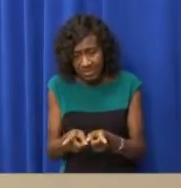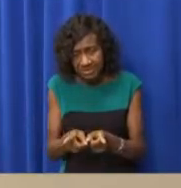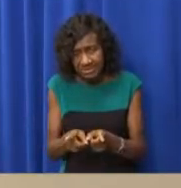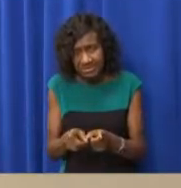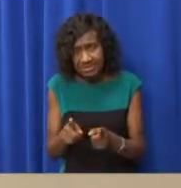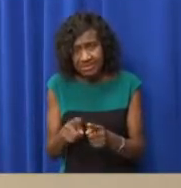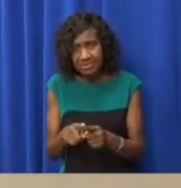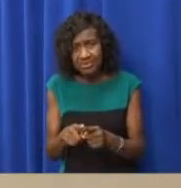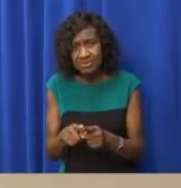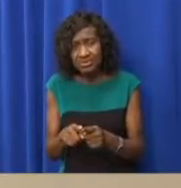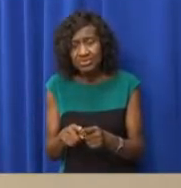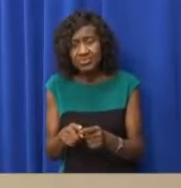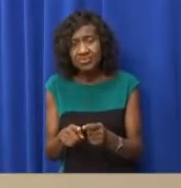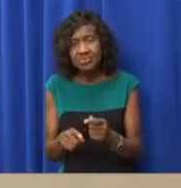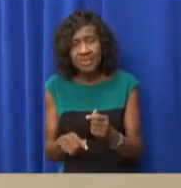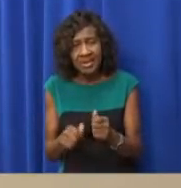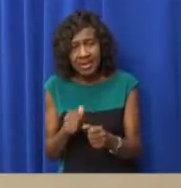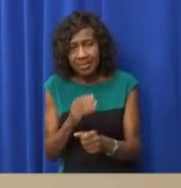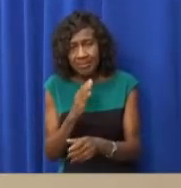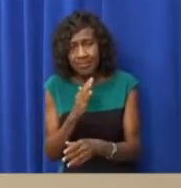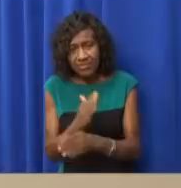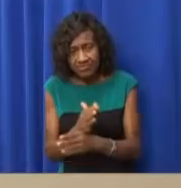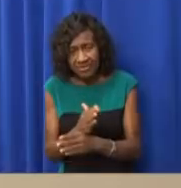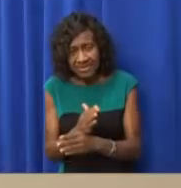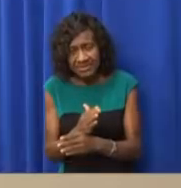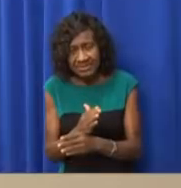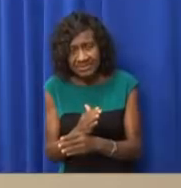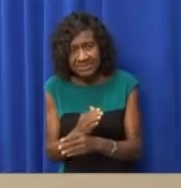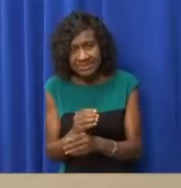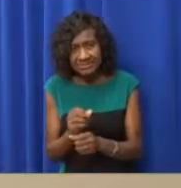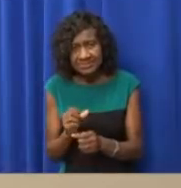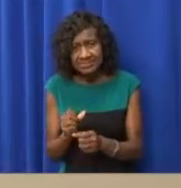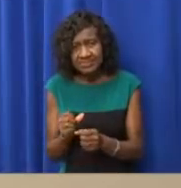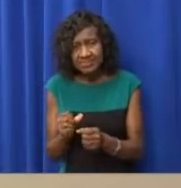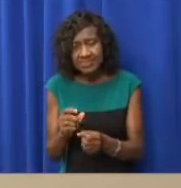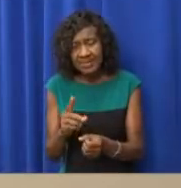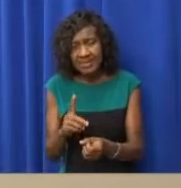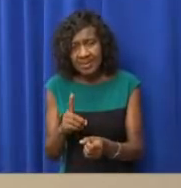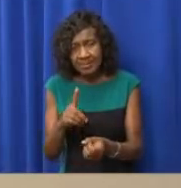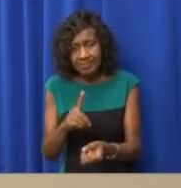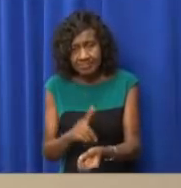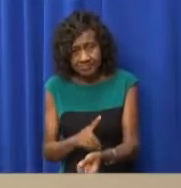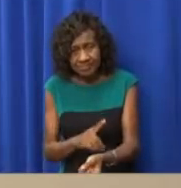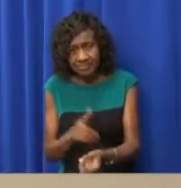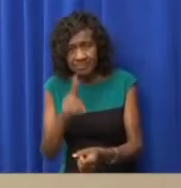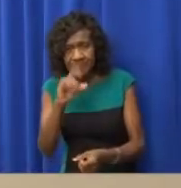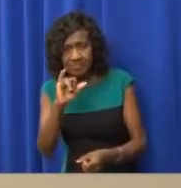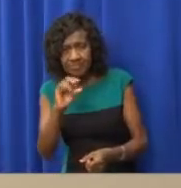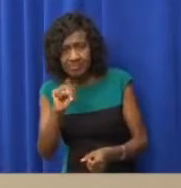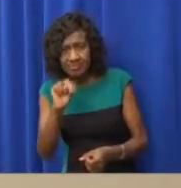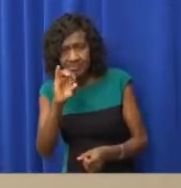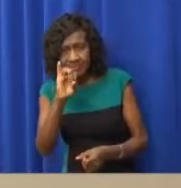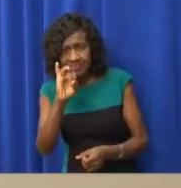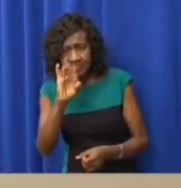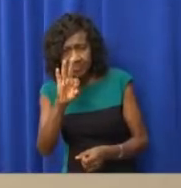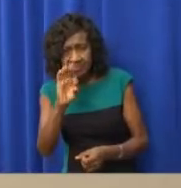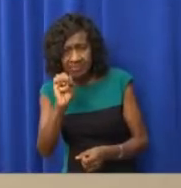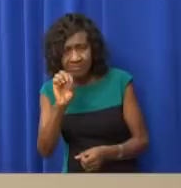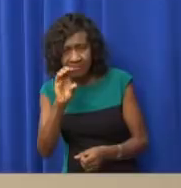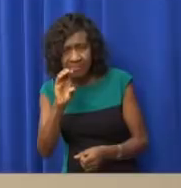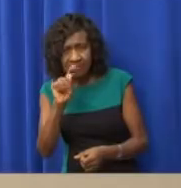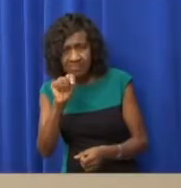possible infection being transmitted to the ships, there will be no close contact with any people on